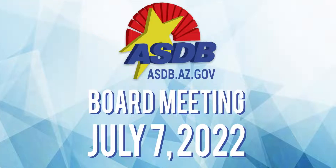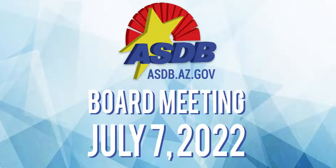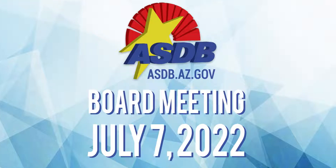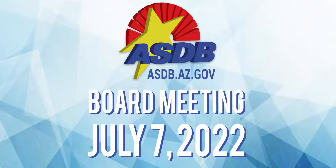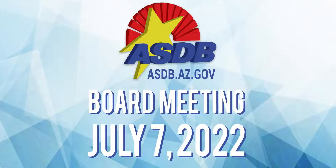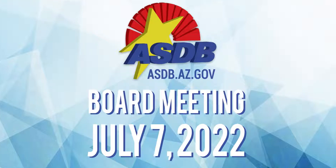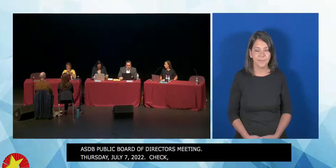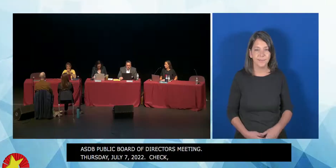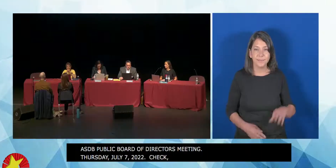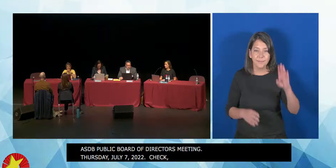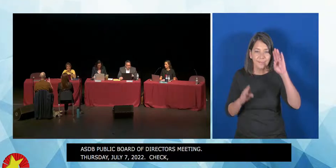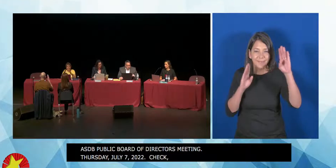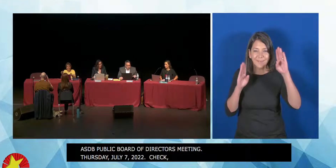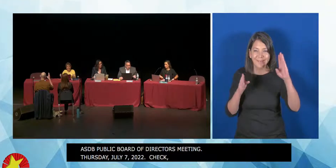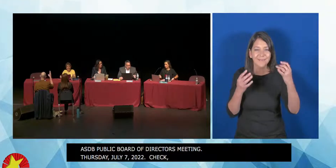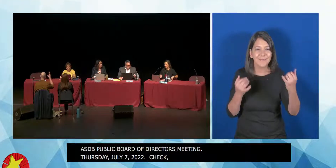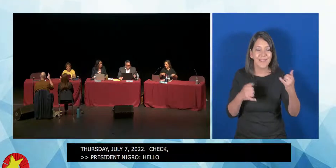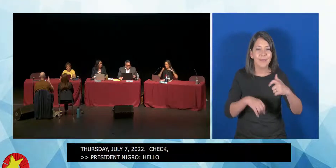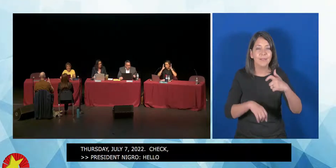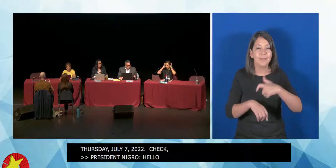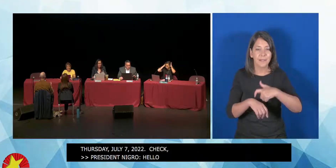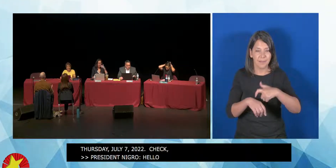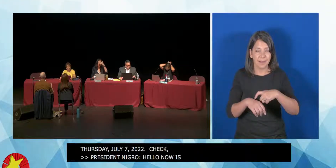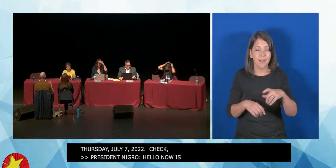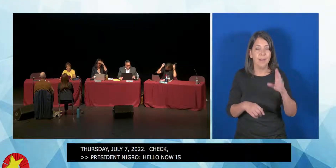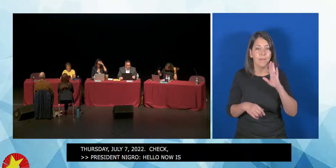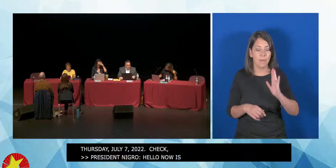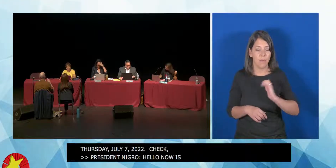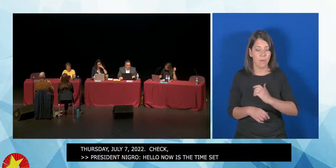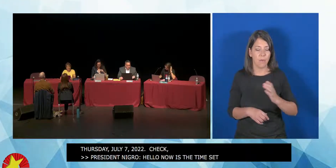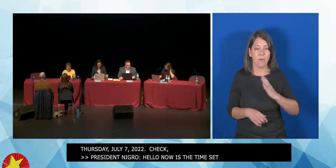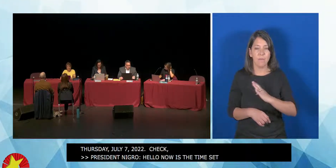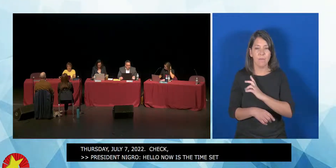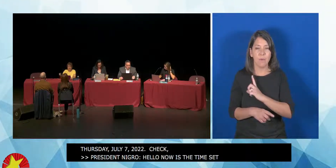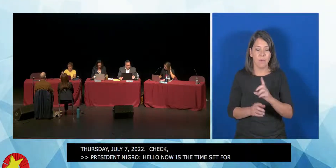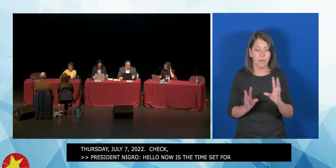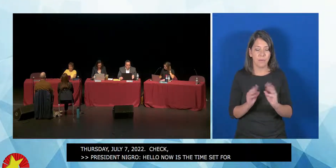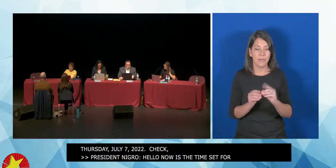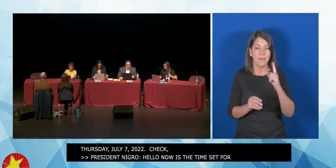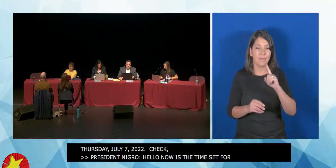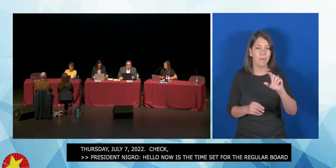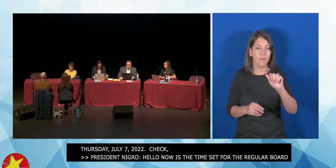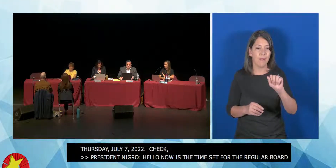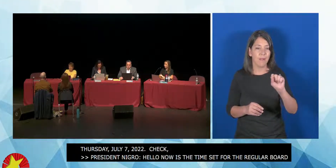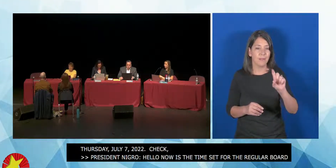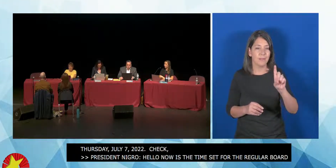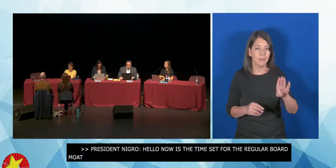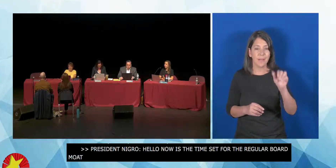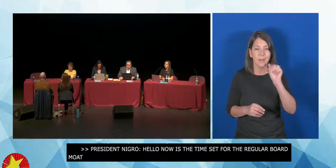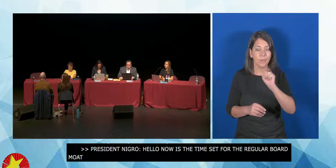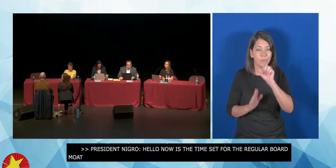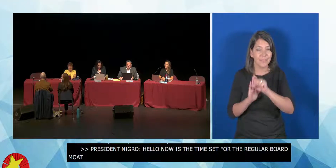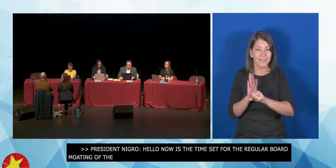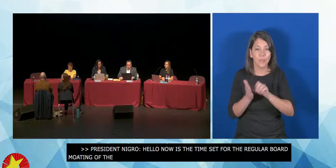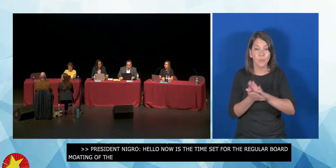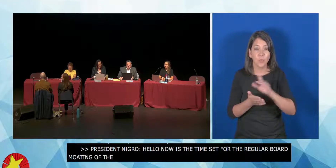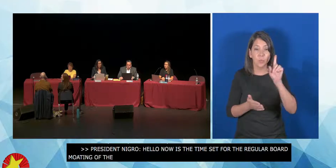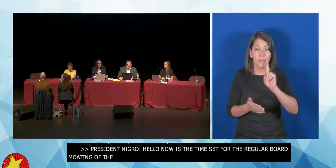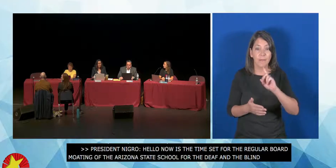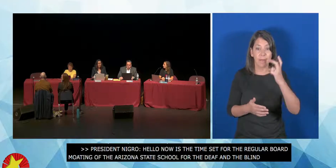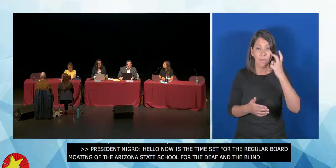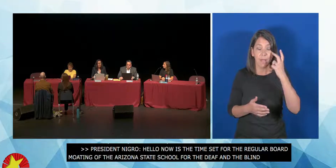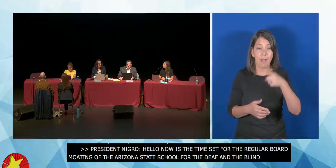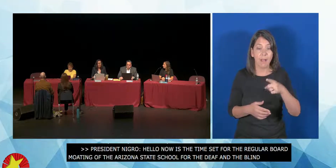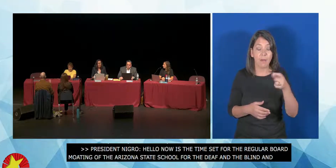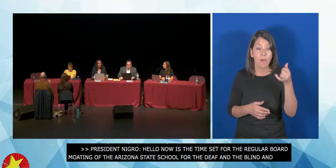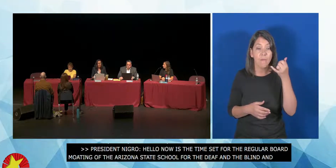Hello. Now is the time set for the regular board meeting of the Arizona State Schools for the Deaf and the Blind. Do we have the phone